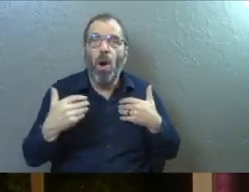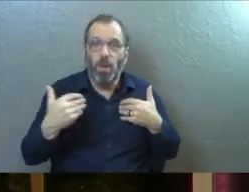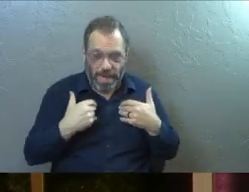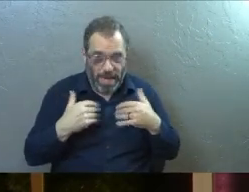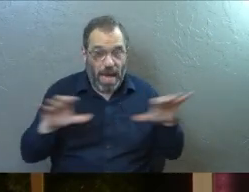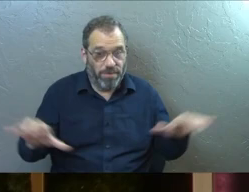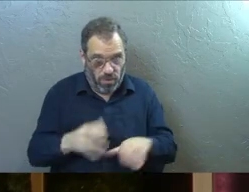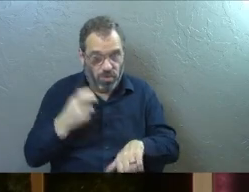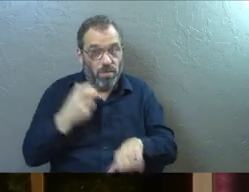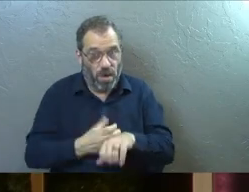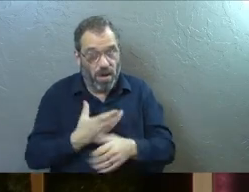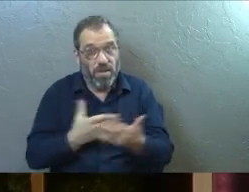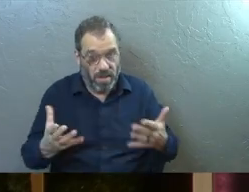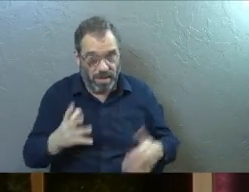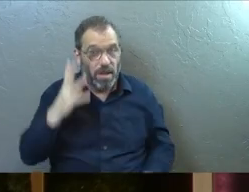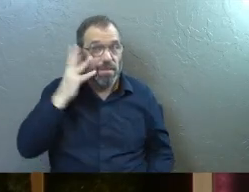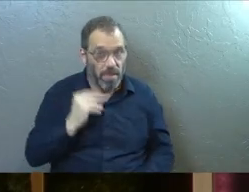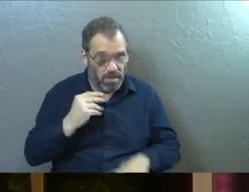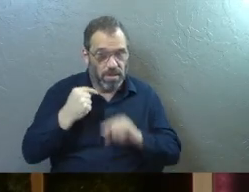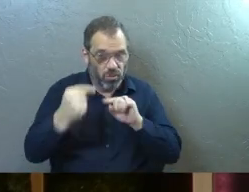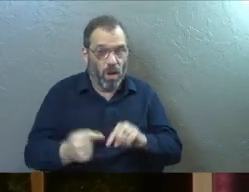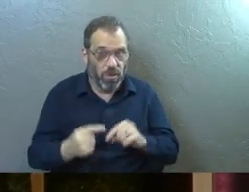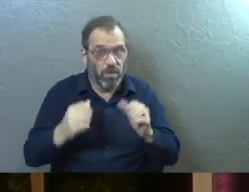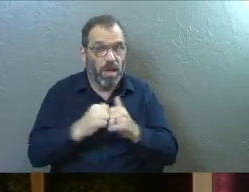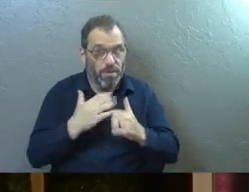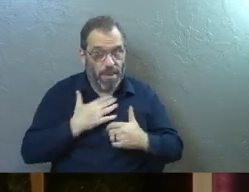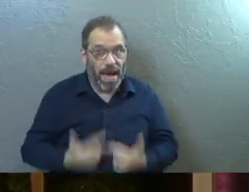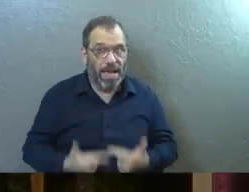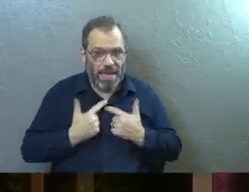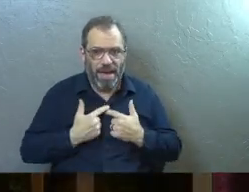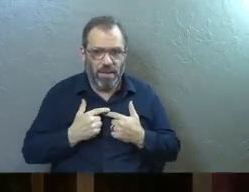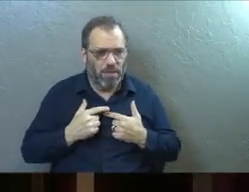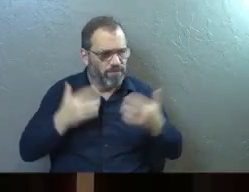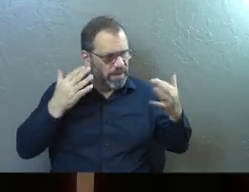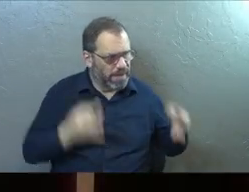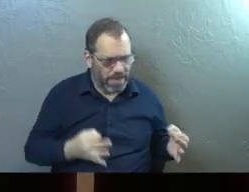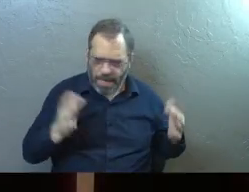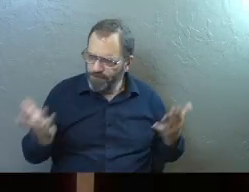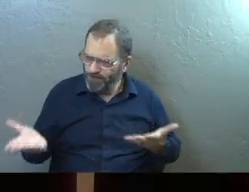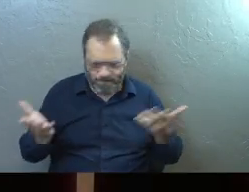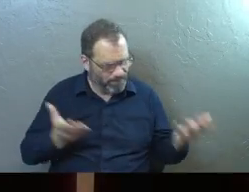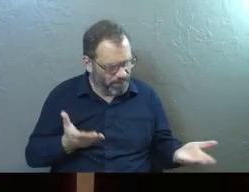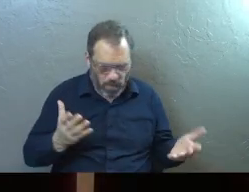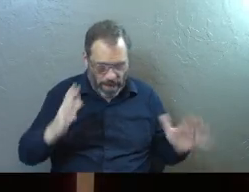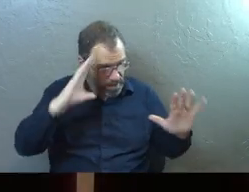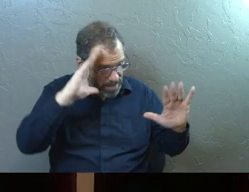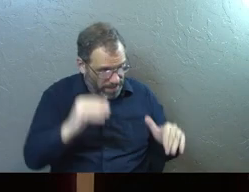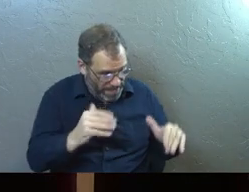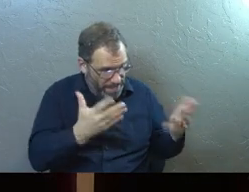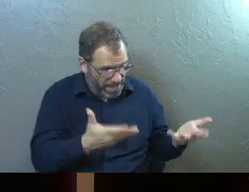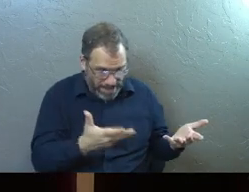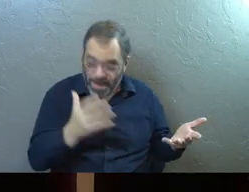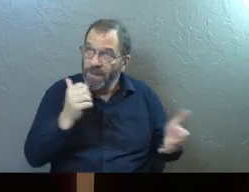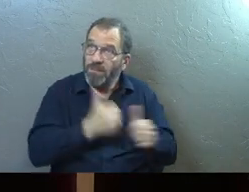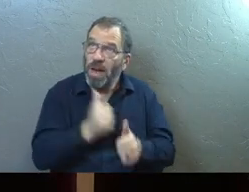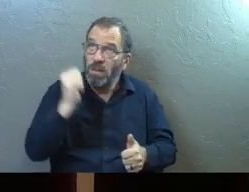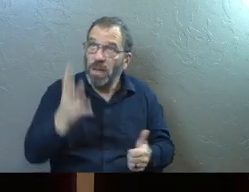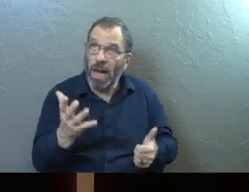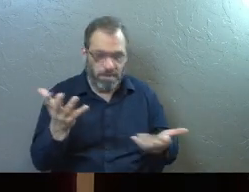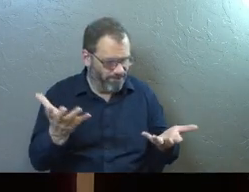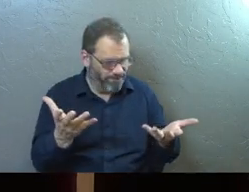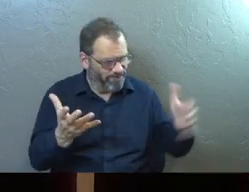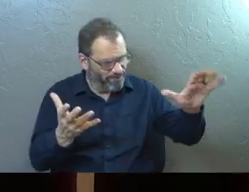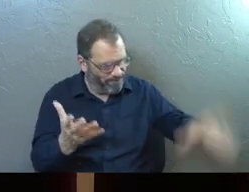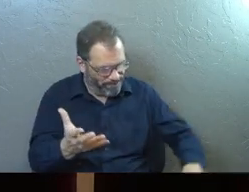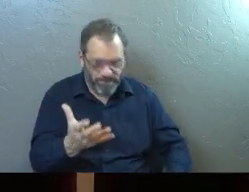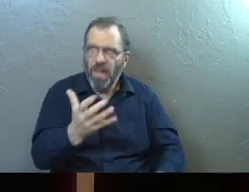gotta do some hard things and I've gotta encounter some difficult moments and I've gotta choose to lay down my expectations and I've gotta choose to follow where God has me.